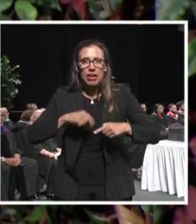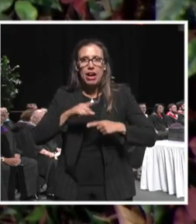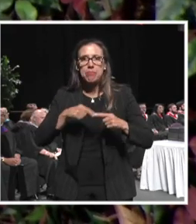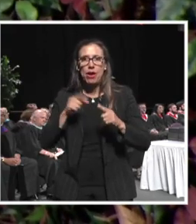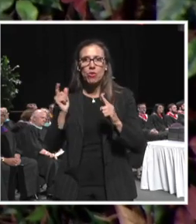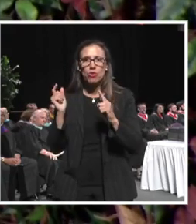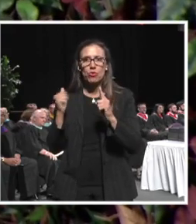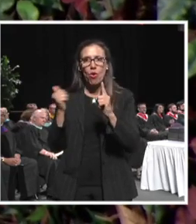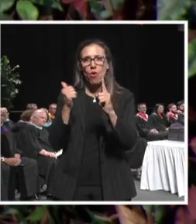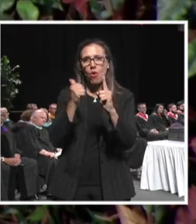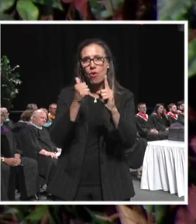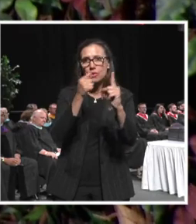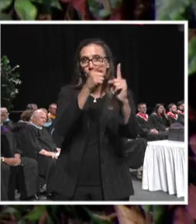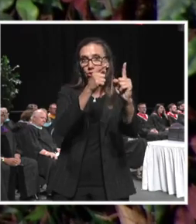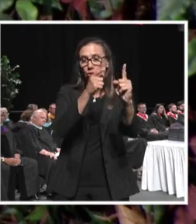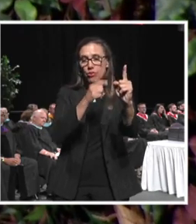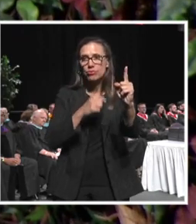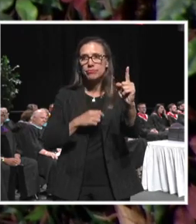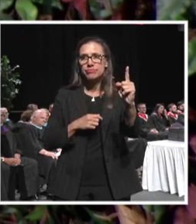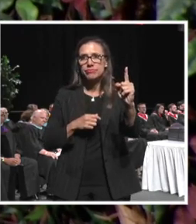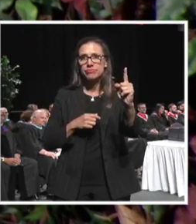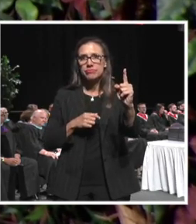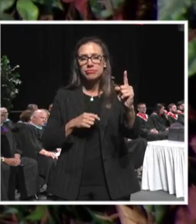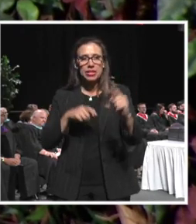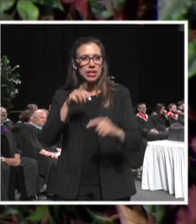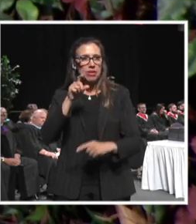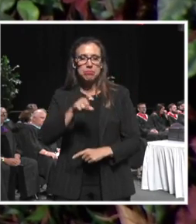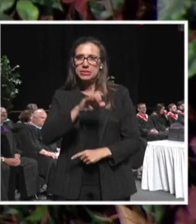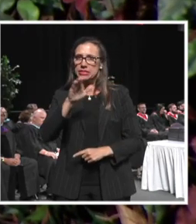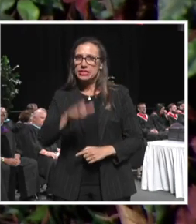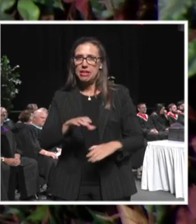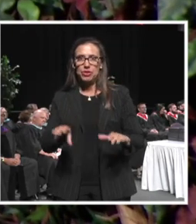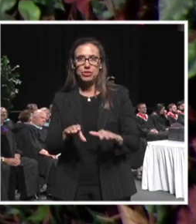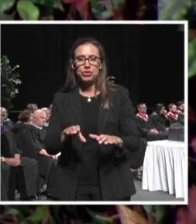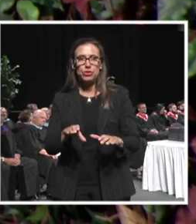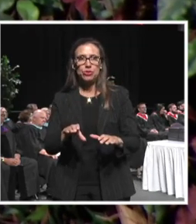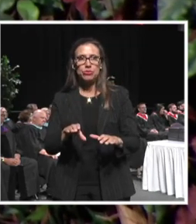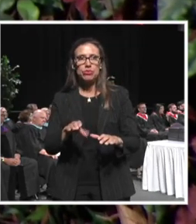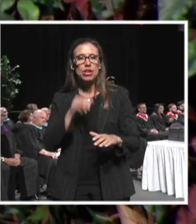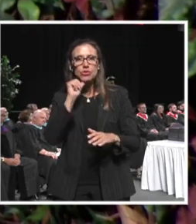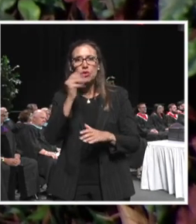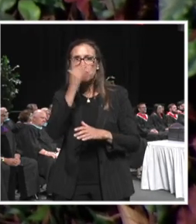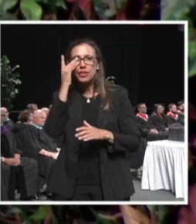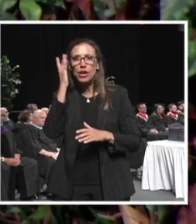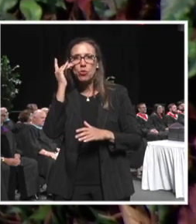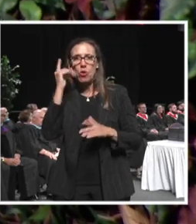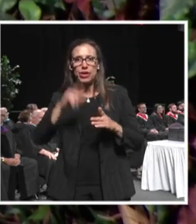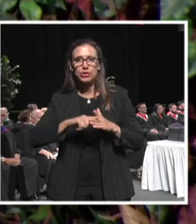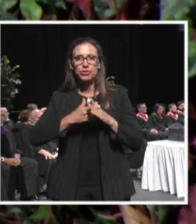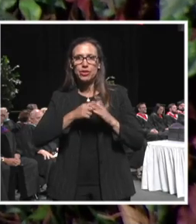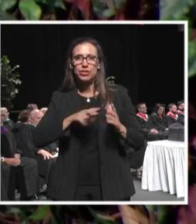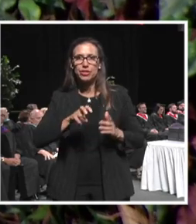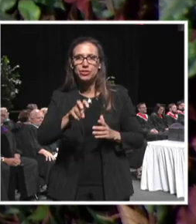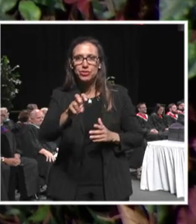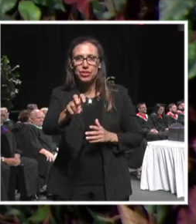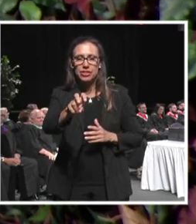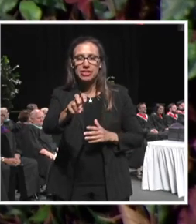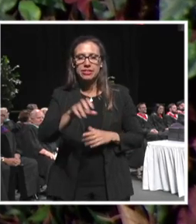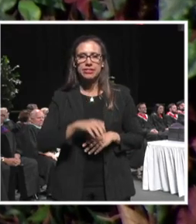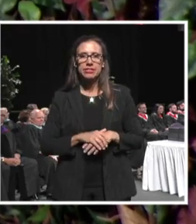goals, one thing you must never do is forget why you embarked on this journey in the first